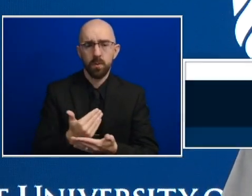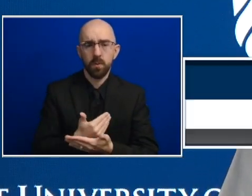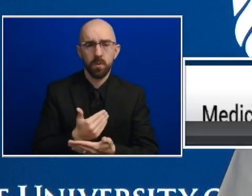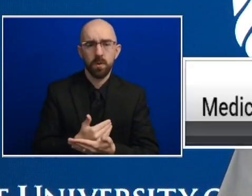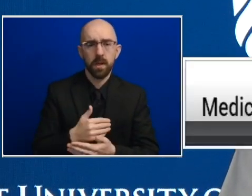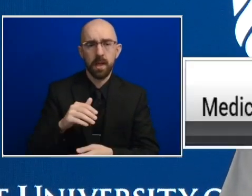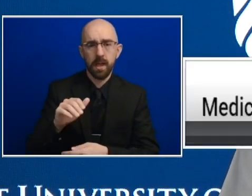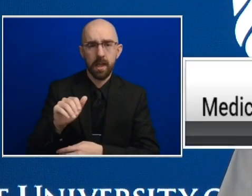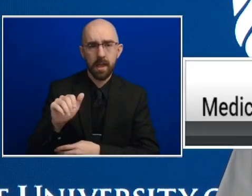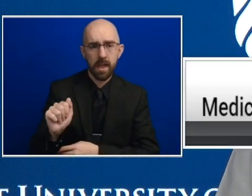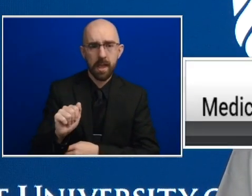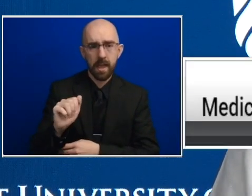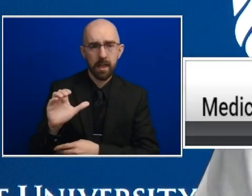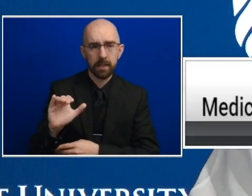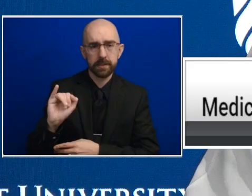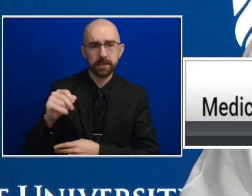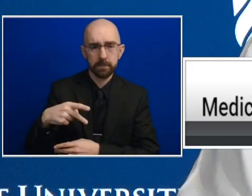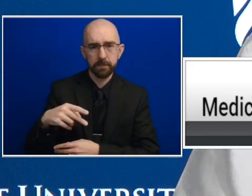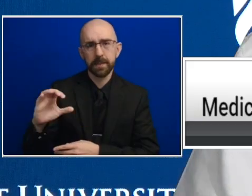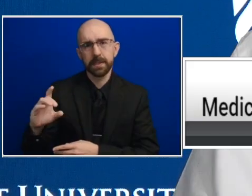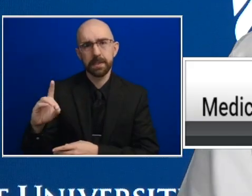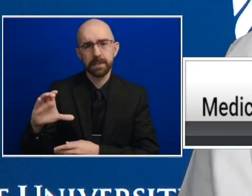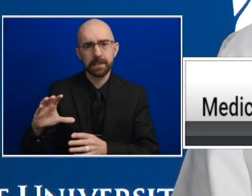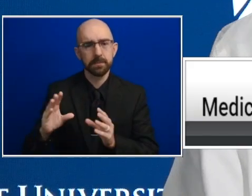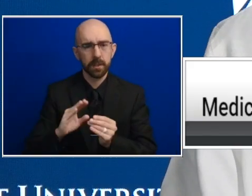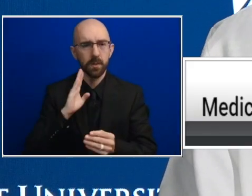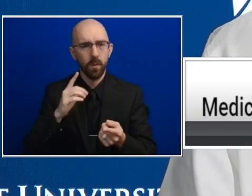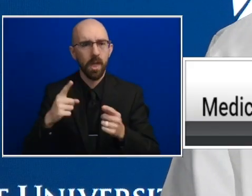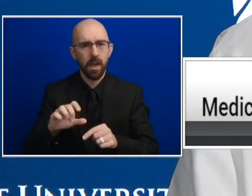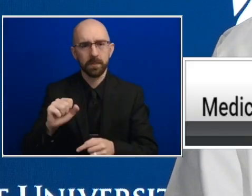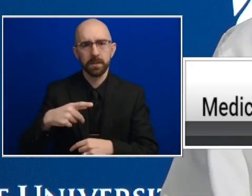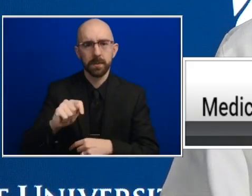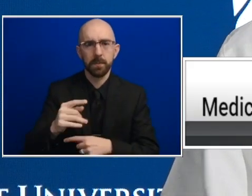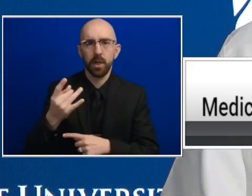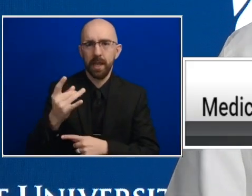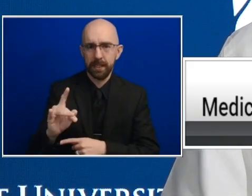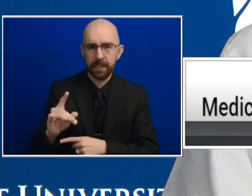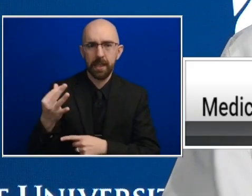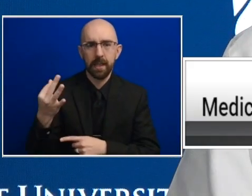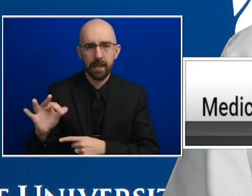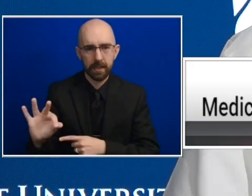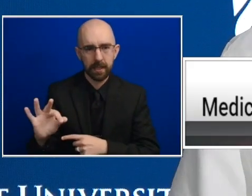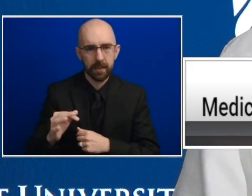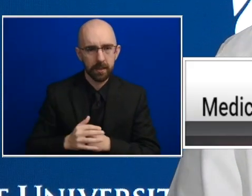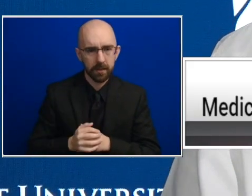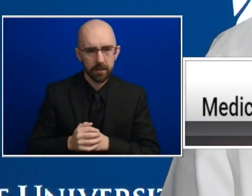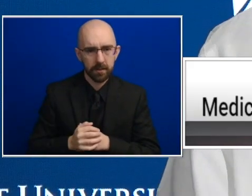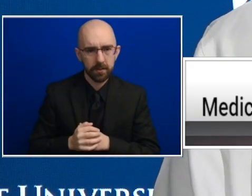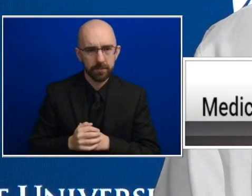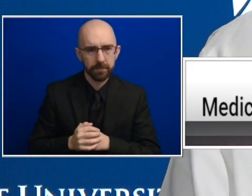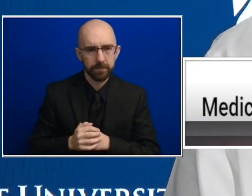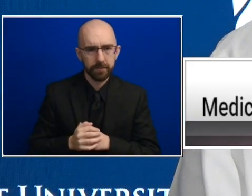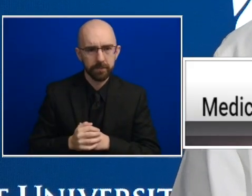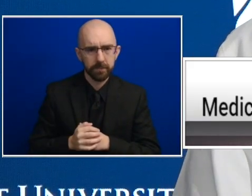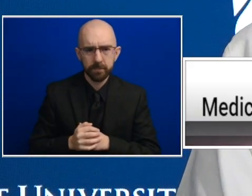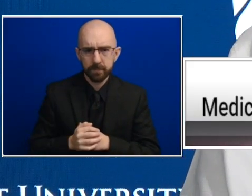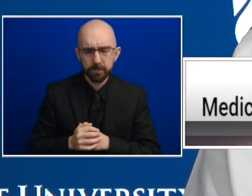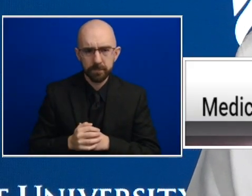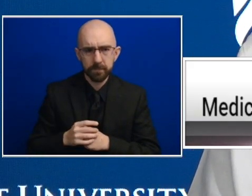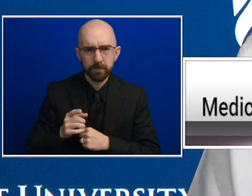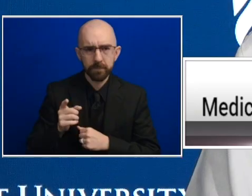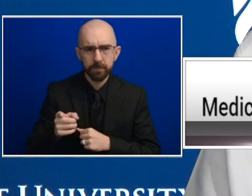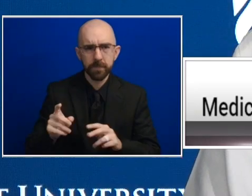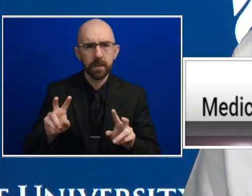or CDC meetings will be occurring September 18th and 19th, so they are coming up soon. One of the agenda topics